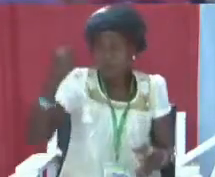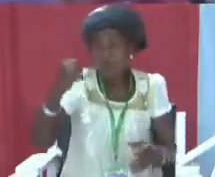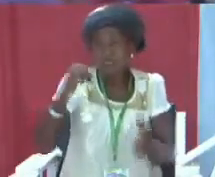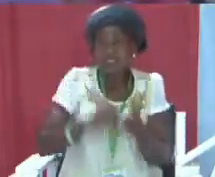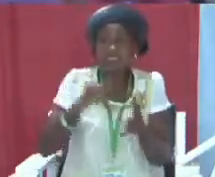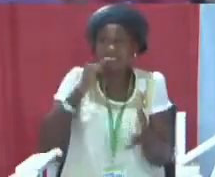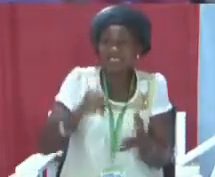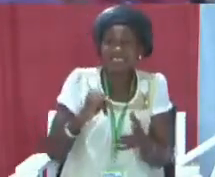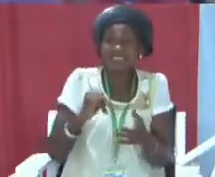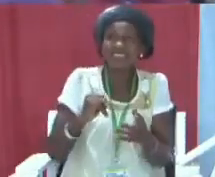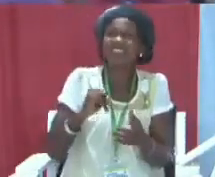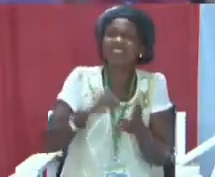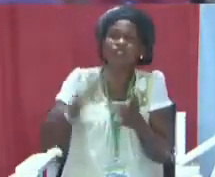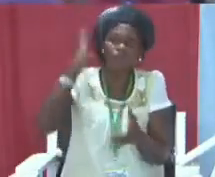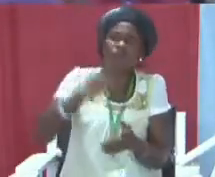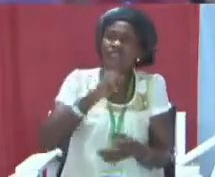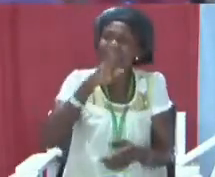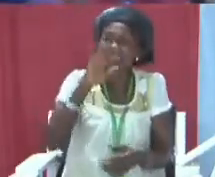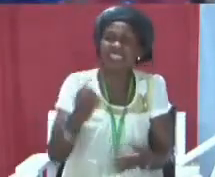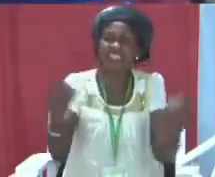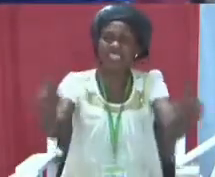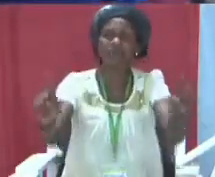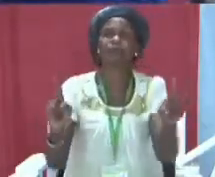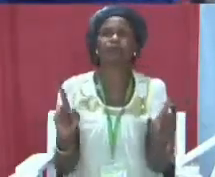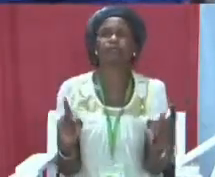will certainly happen.